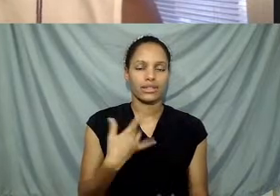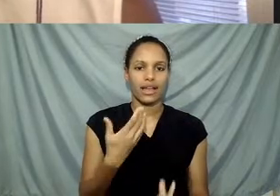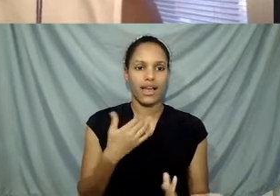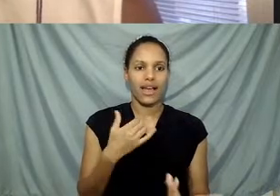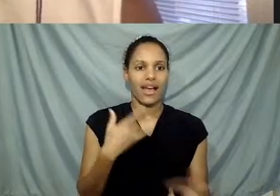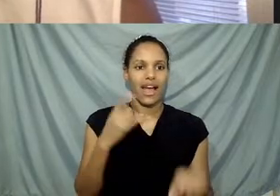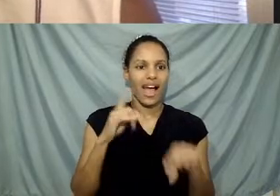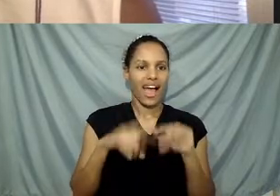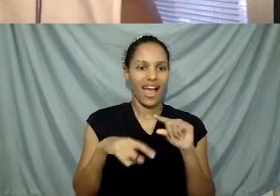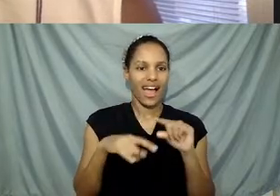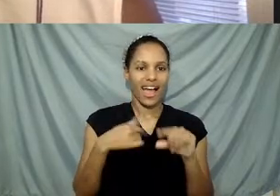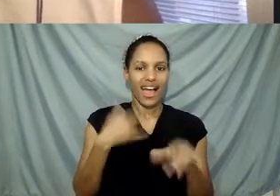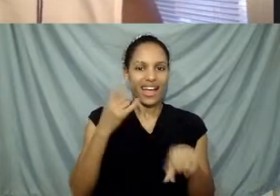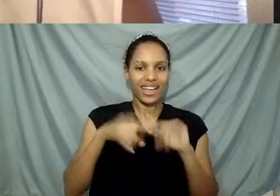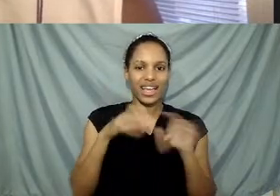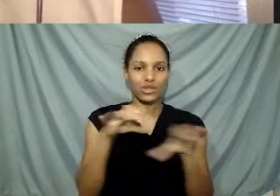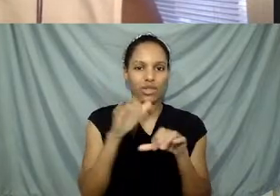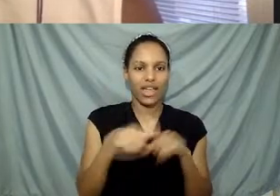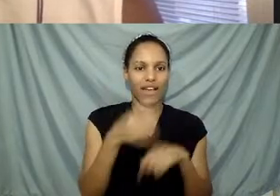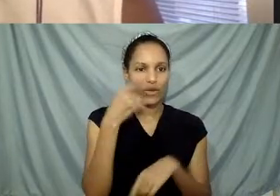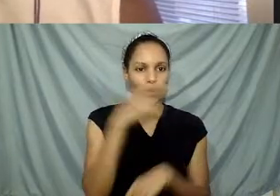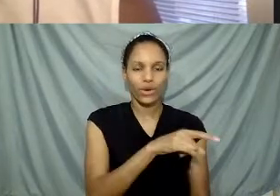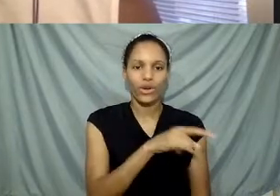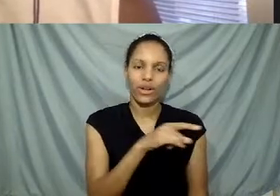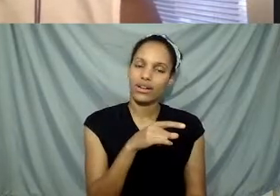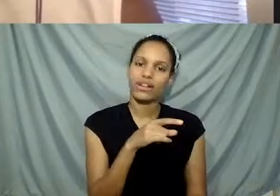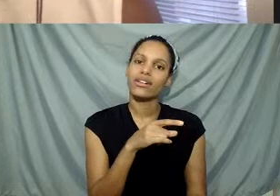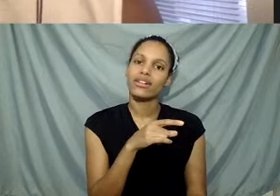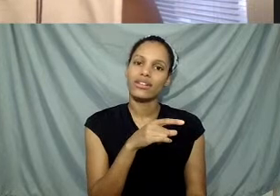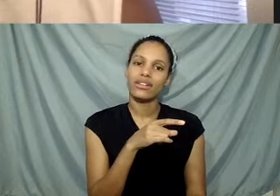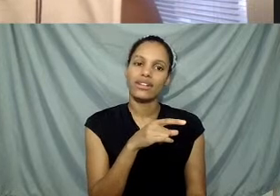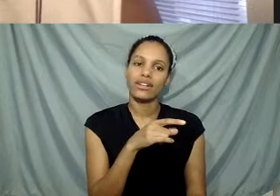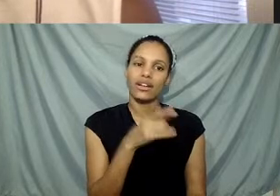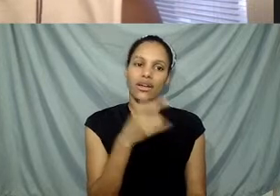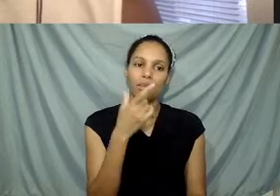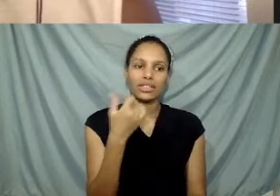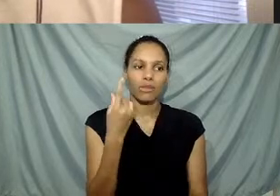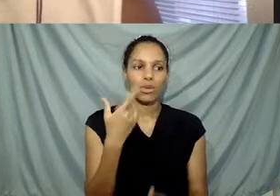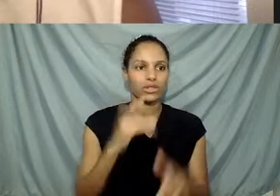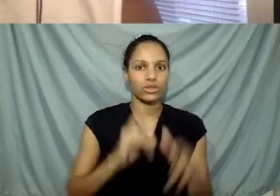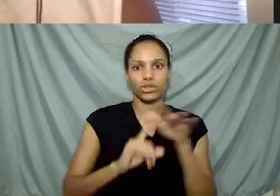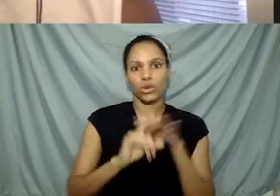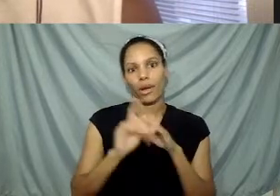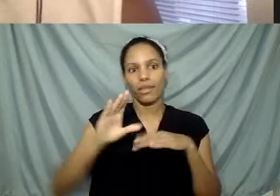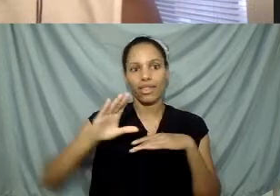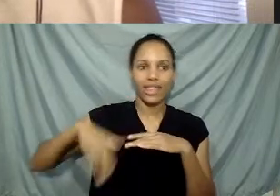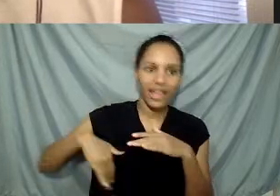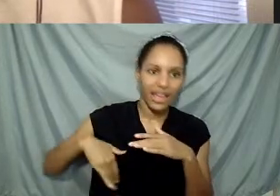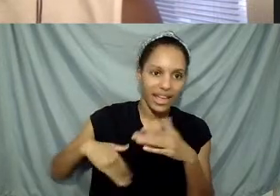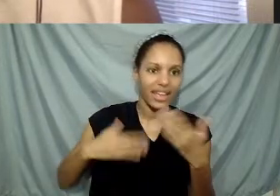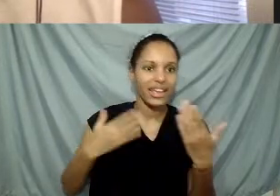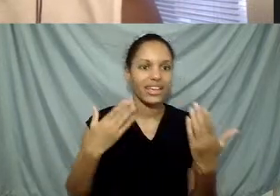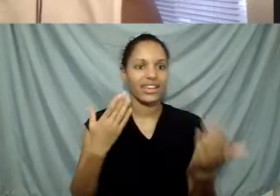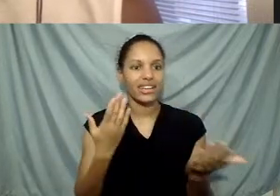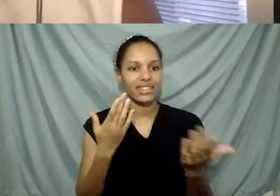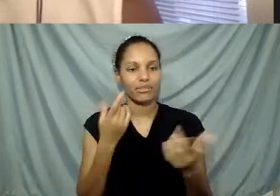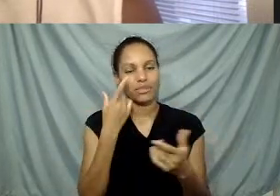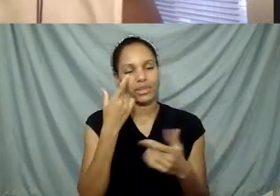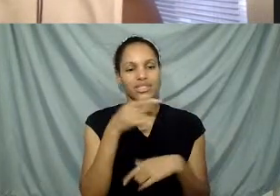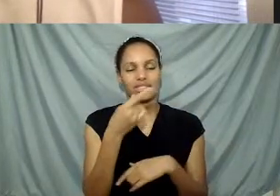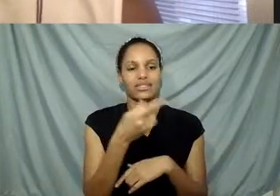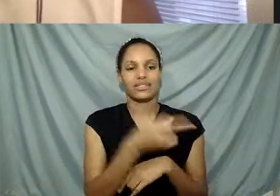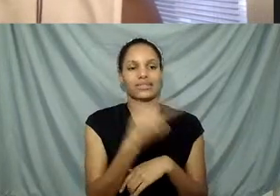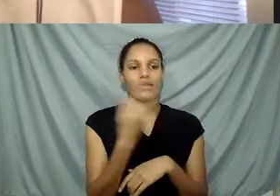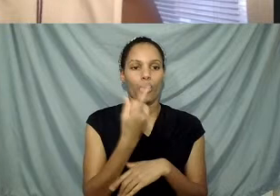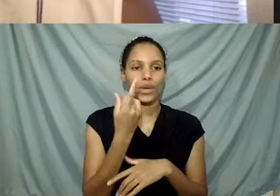I can't do that for her, because I'm always showing up late to the show because she's always a couple of steps ahead. And